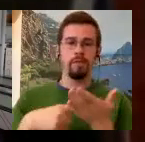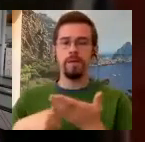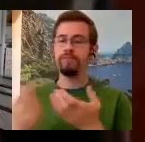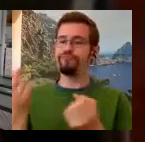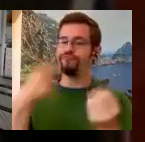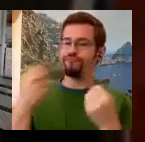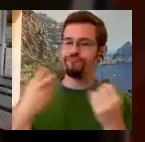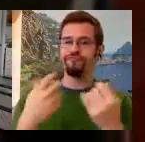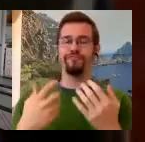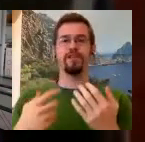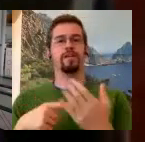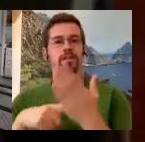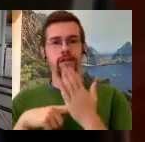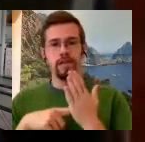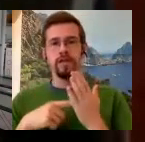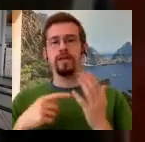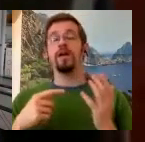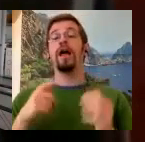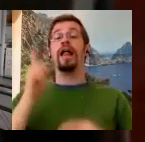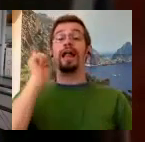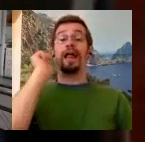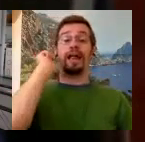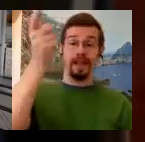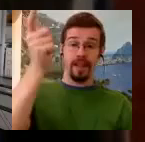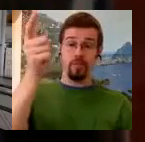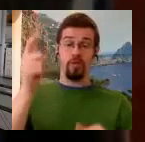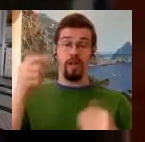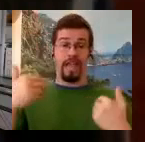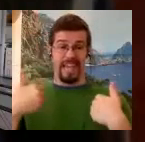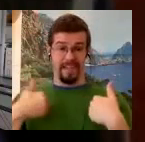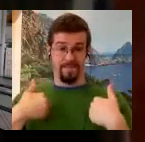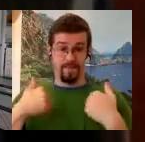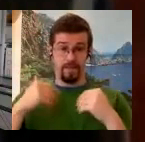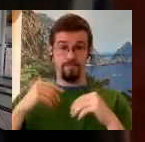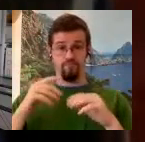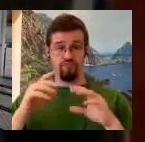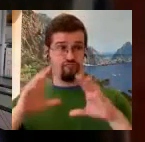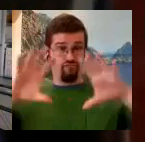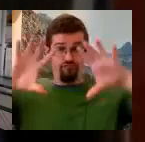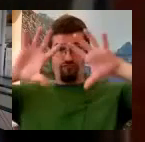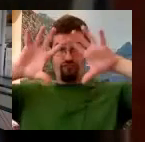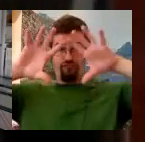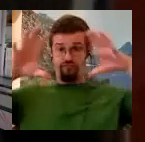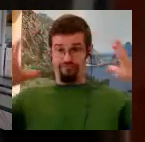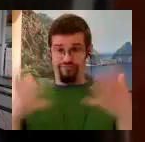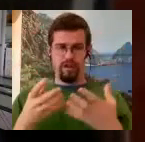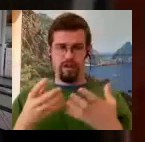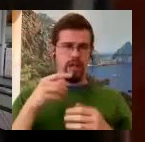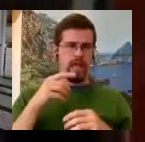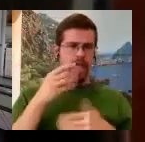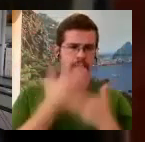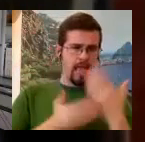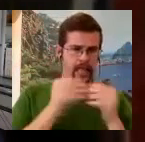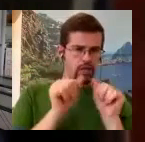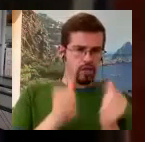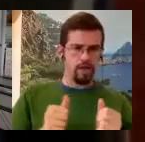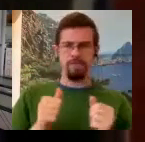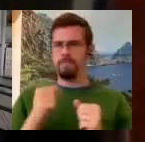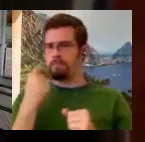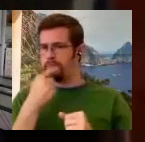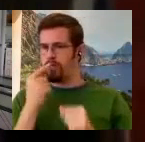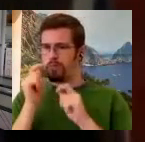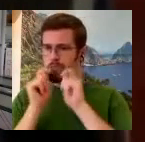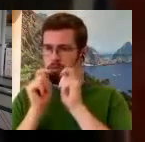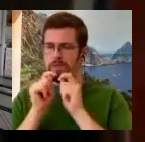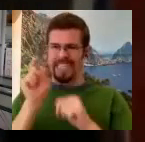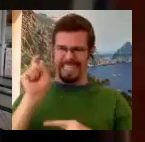when we have a specific set of these hand shapes and these mouth movements we really need, there will be an extension to